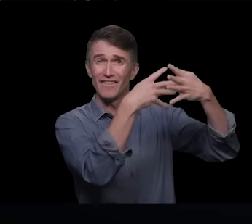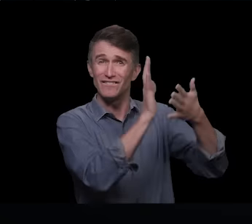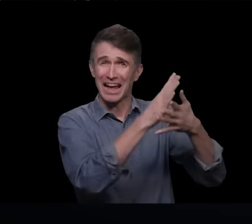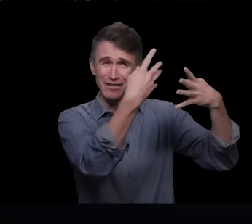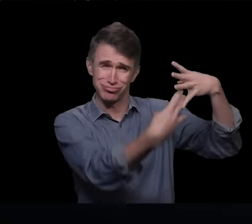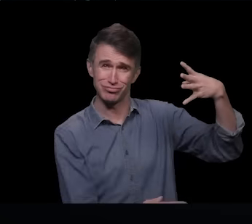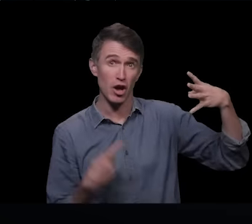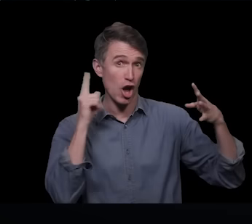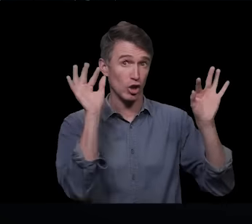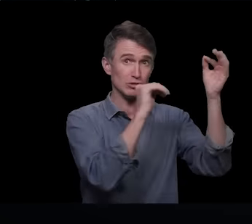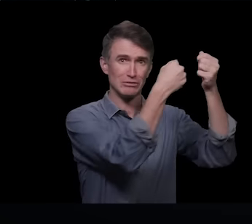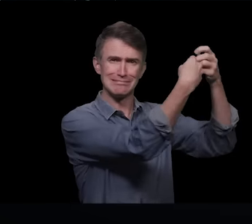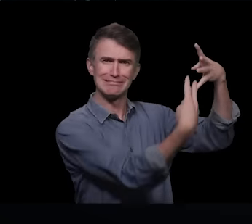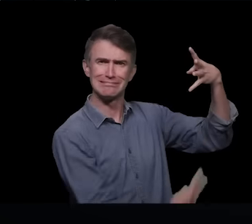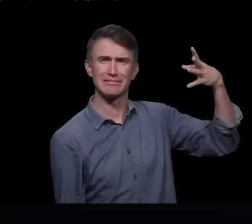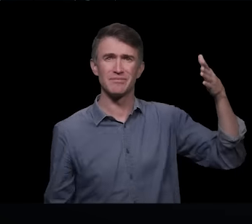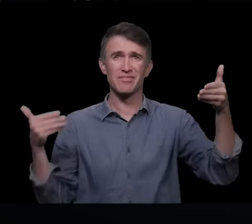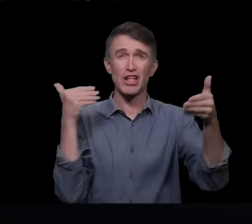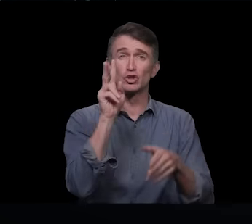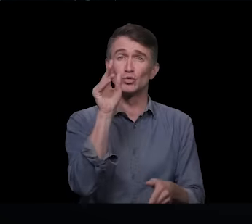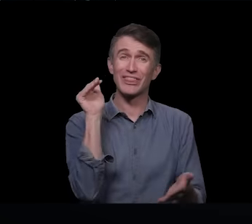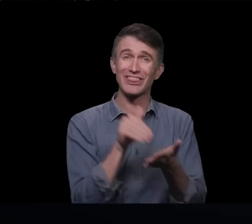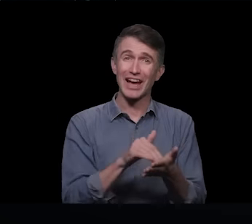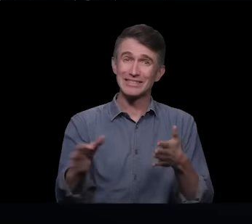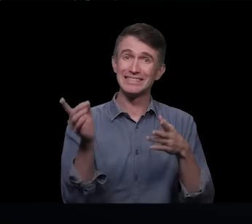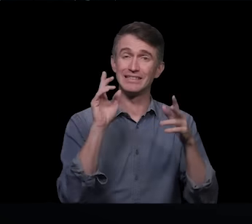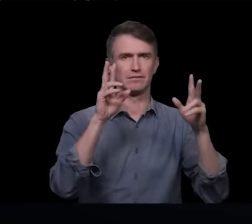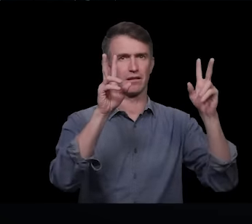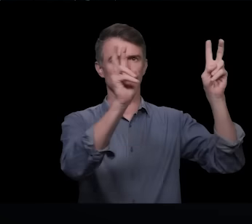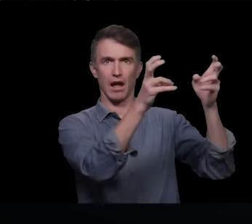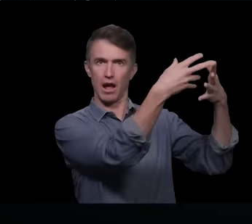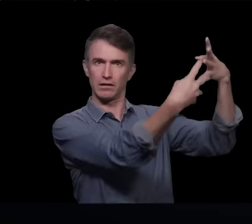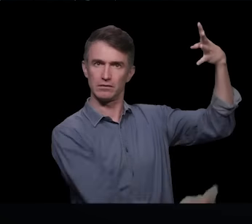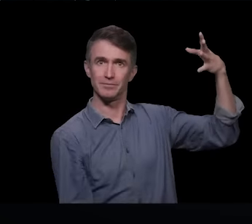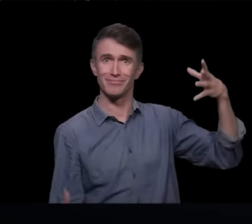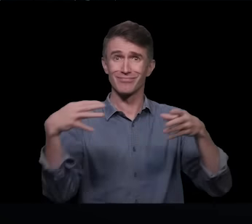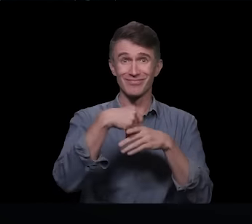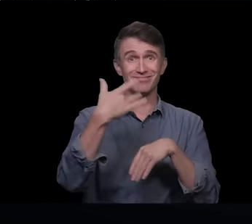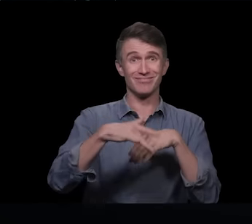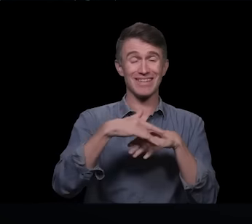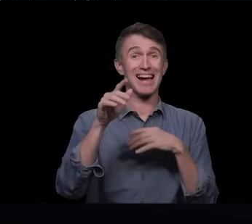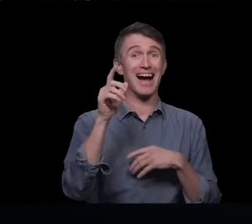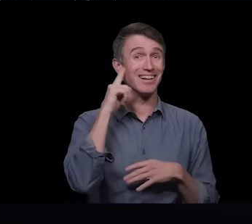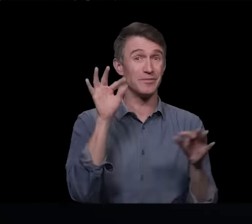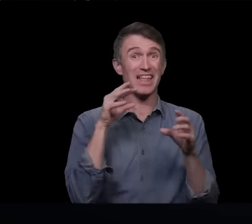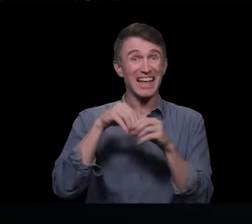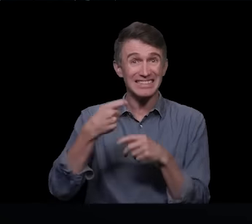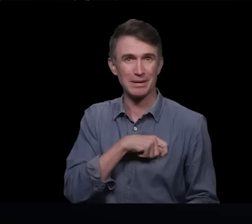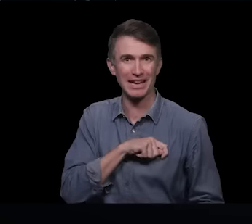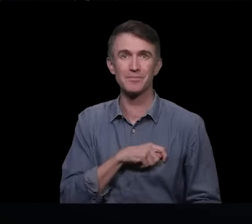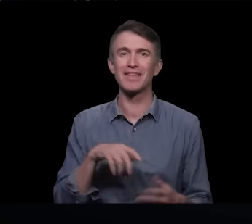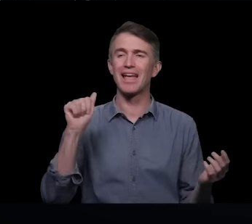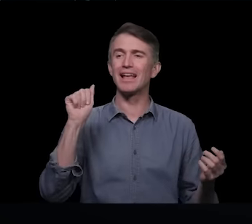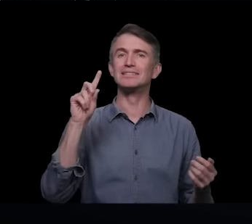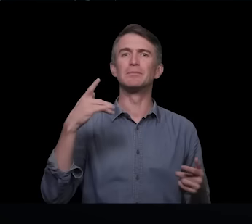audio description, there are nearly 2,000 titles available with AD in Spanish. The